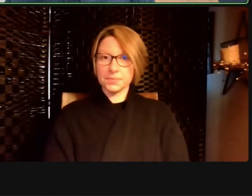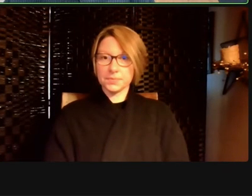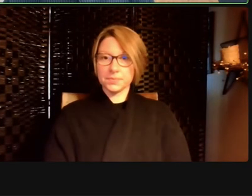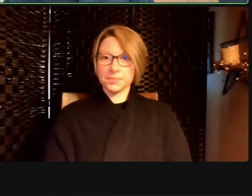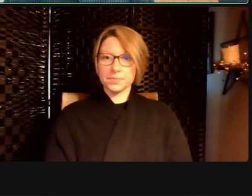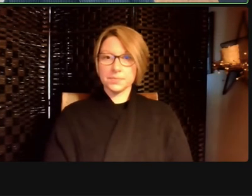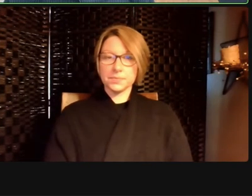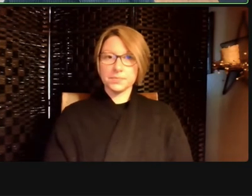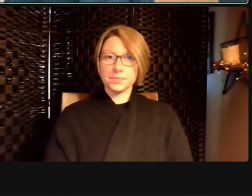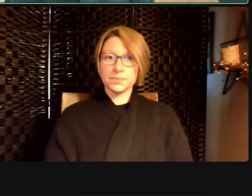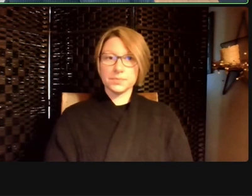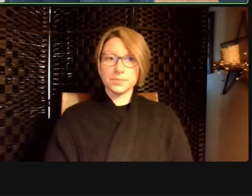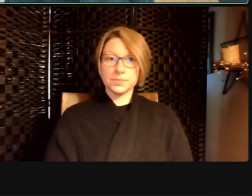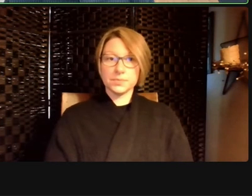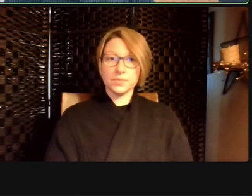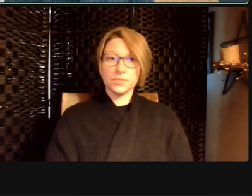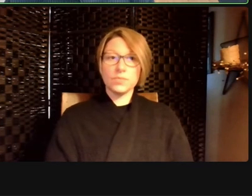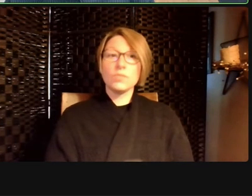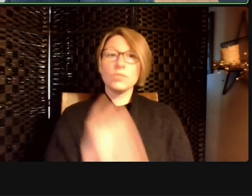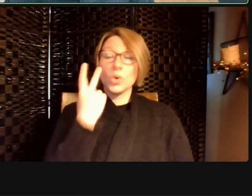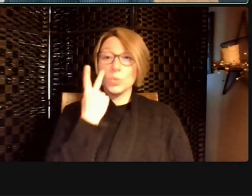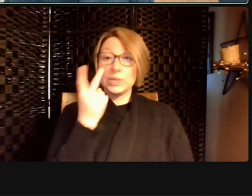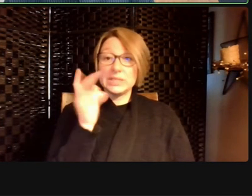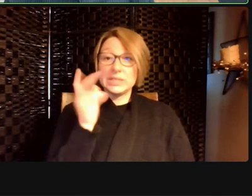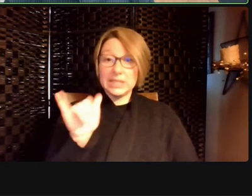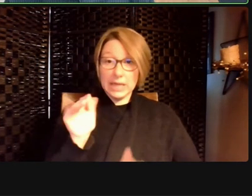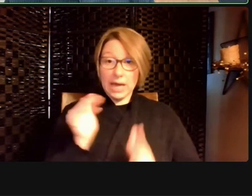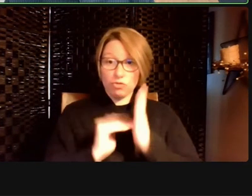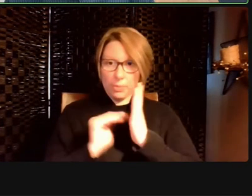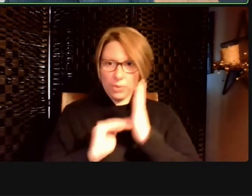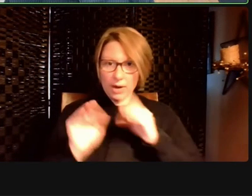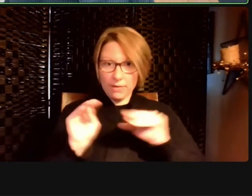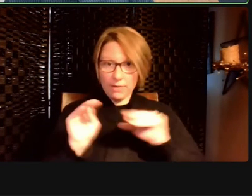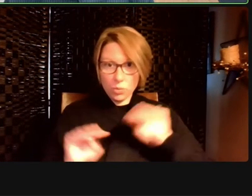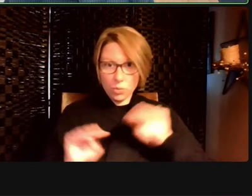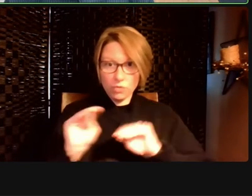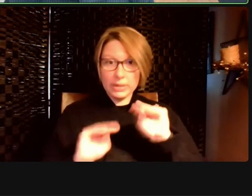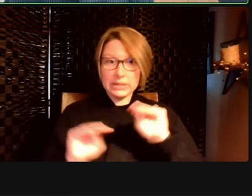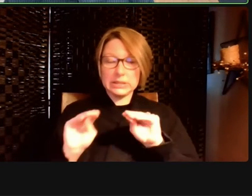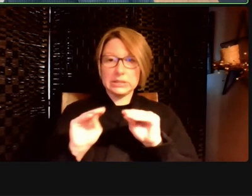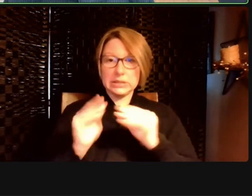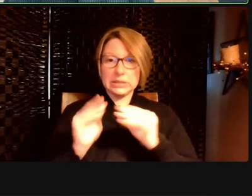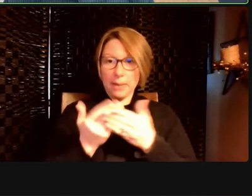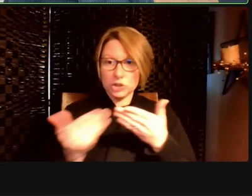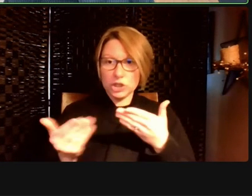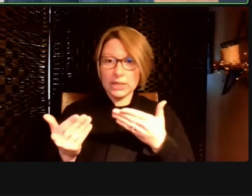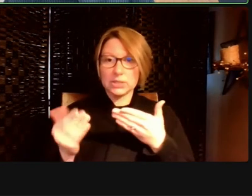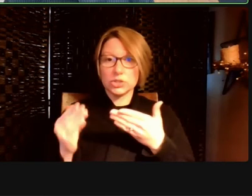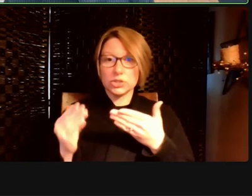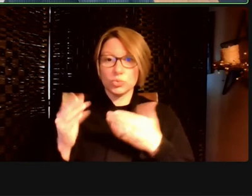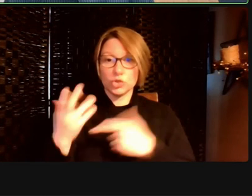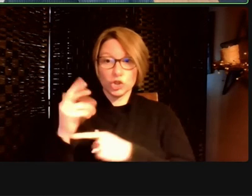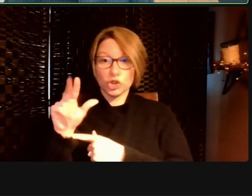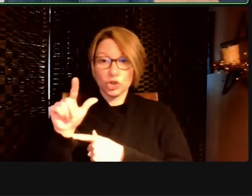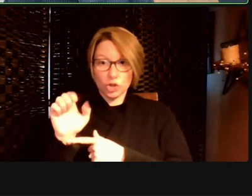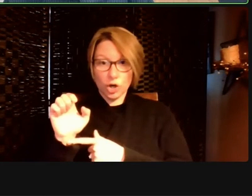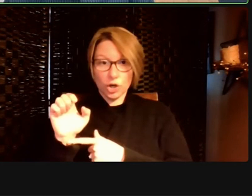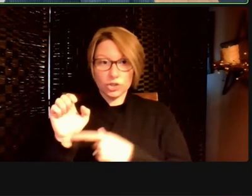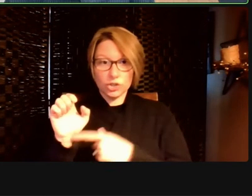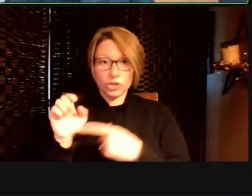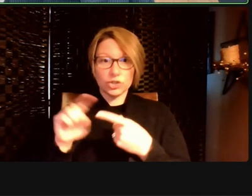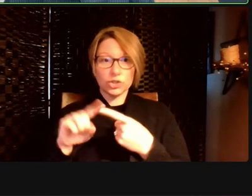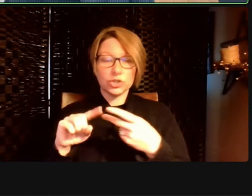We do see stereotyped and repetitive movements and objects when we think about charge syndrome. We see that inflexibility